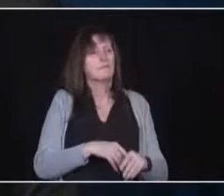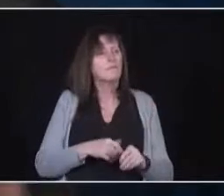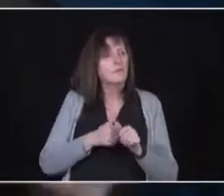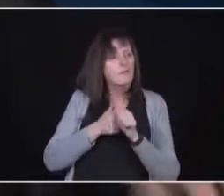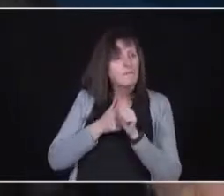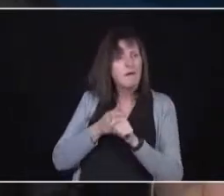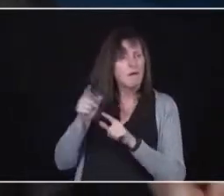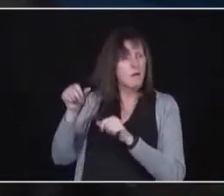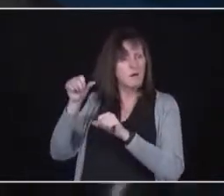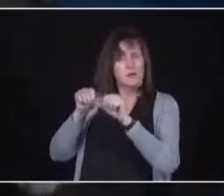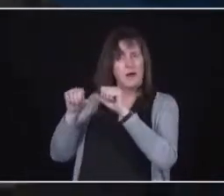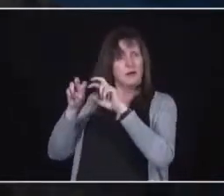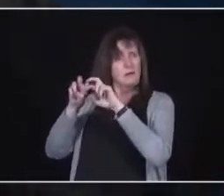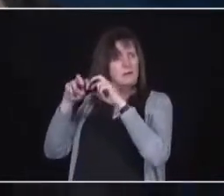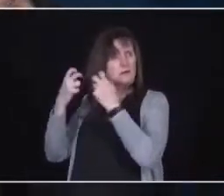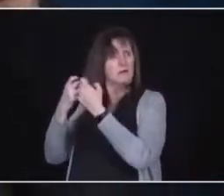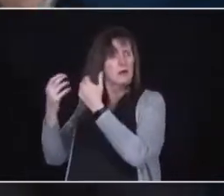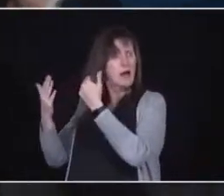advising.